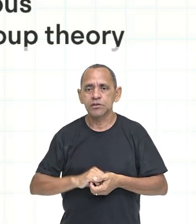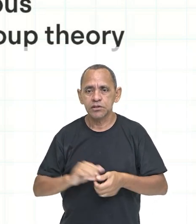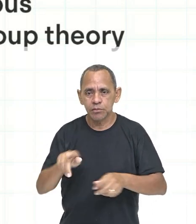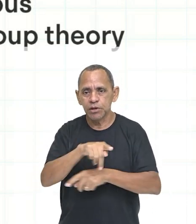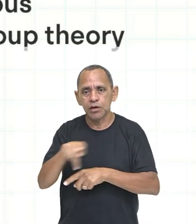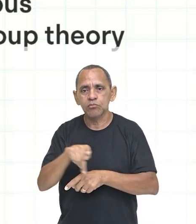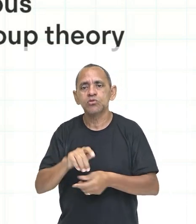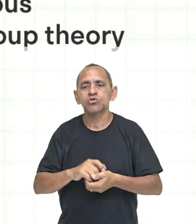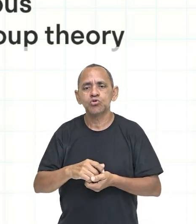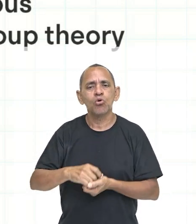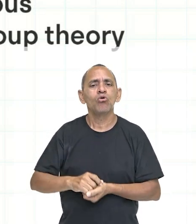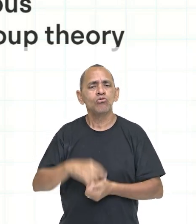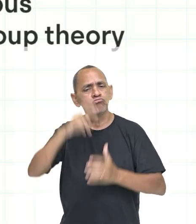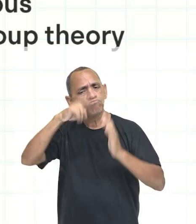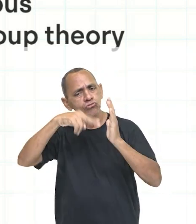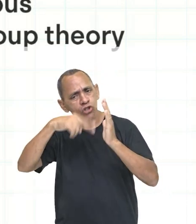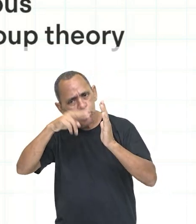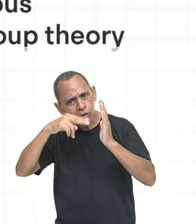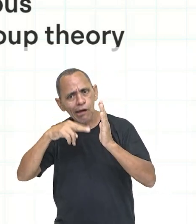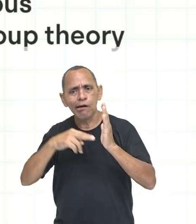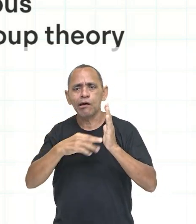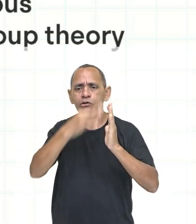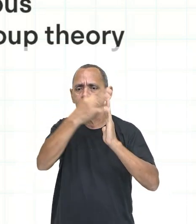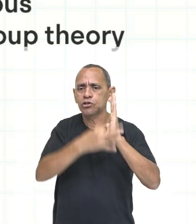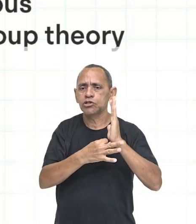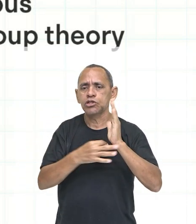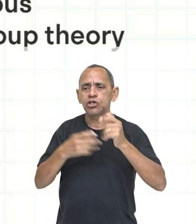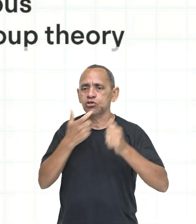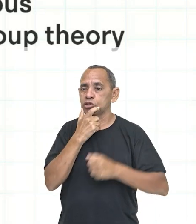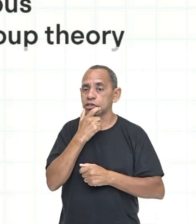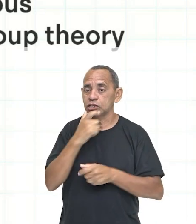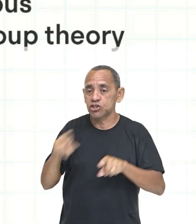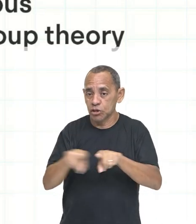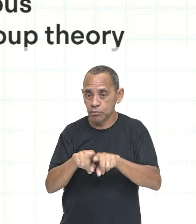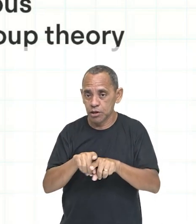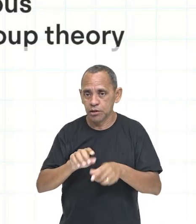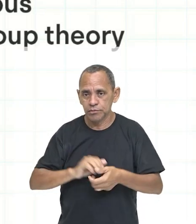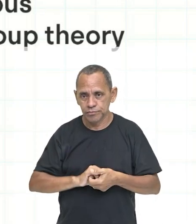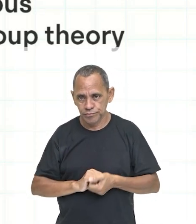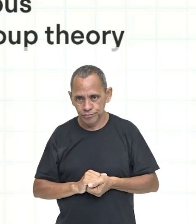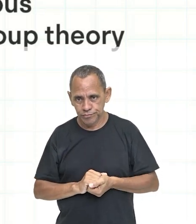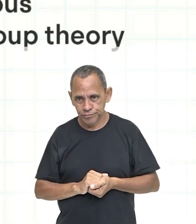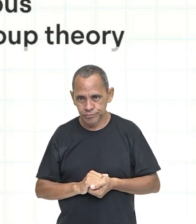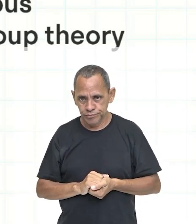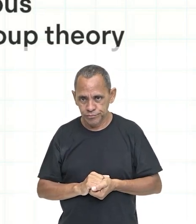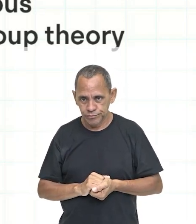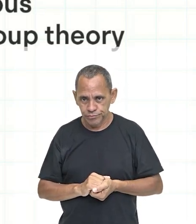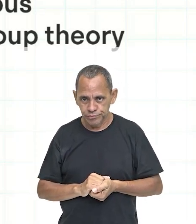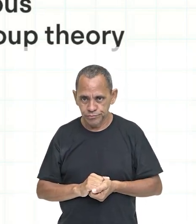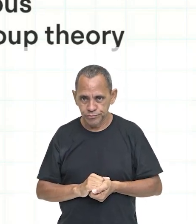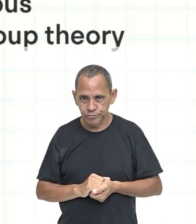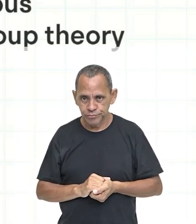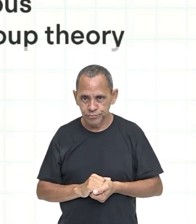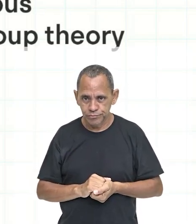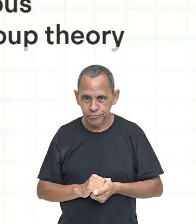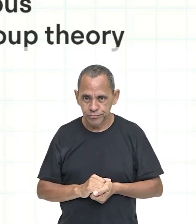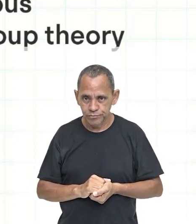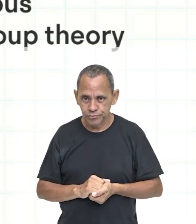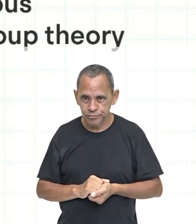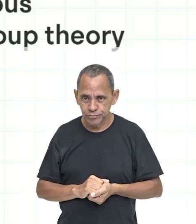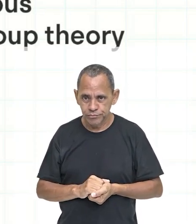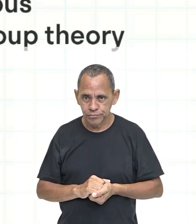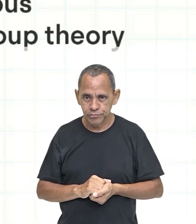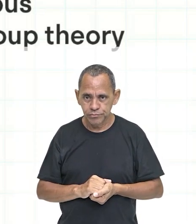unknown. While various hypotheses exist, such as the primordial soup theory